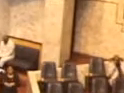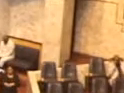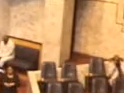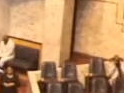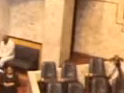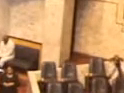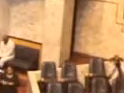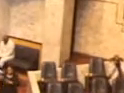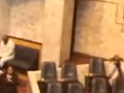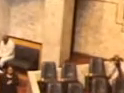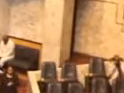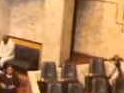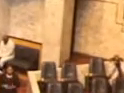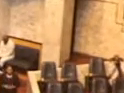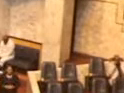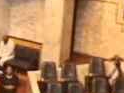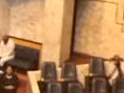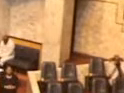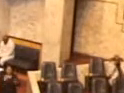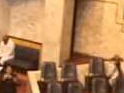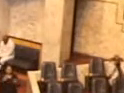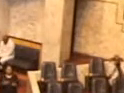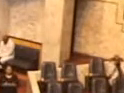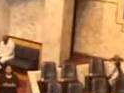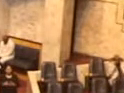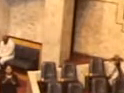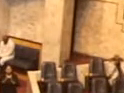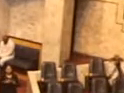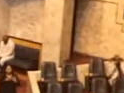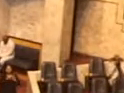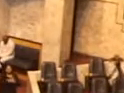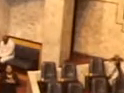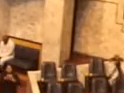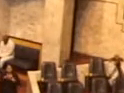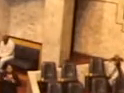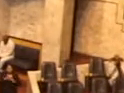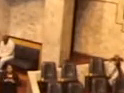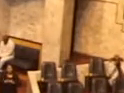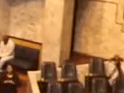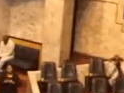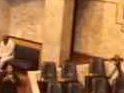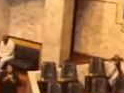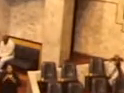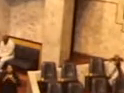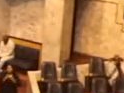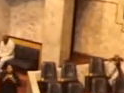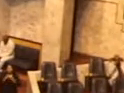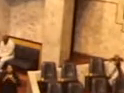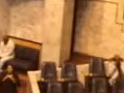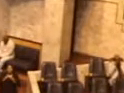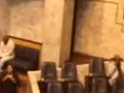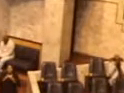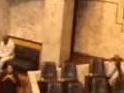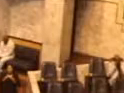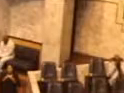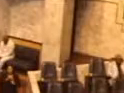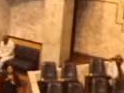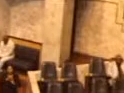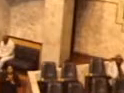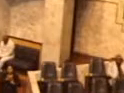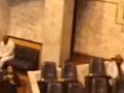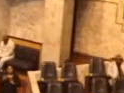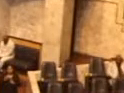30,942,000 rands. Thank you. Program 3, Housing Development,